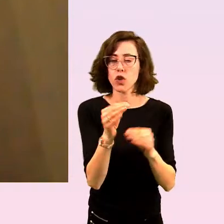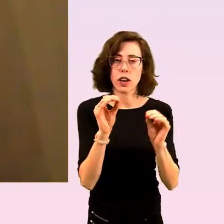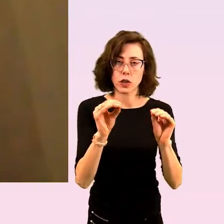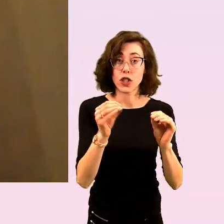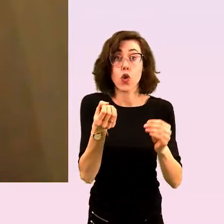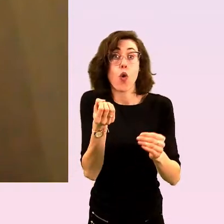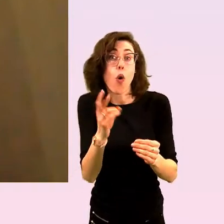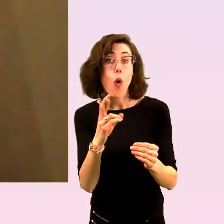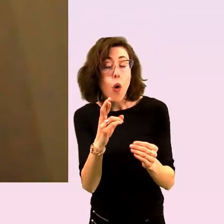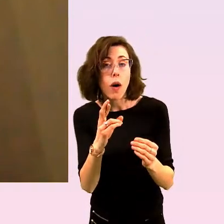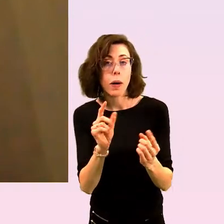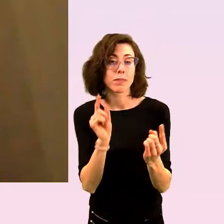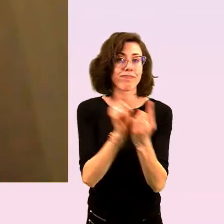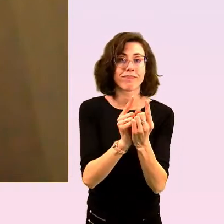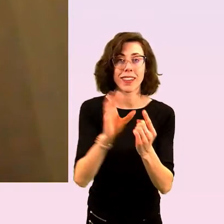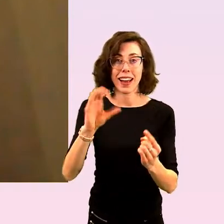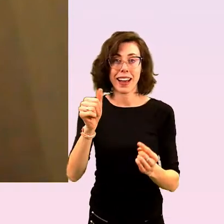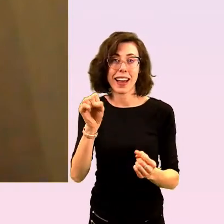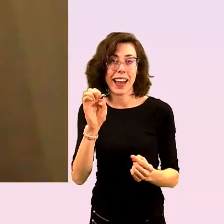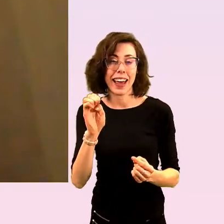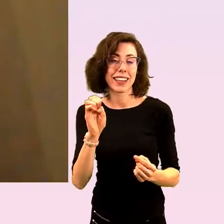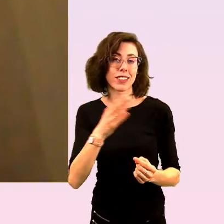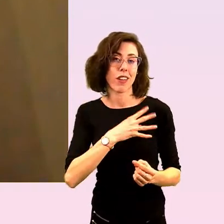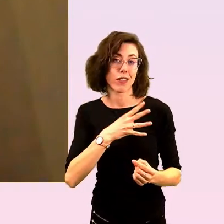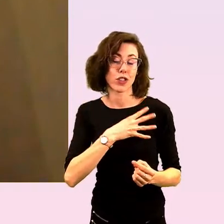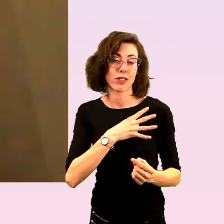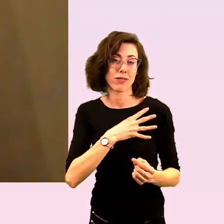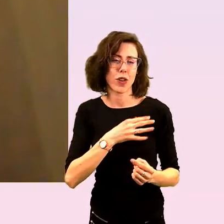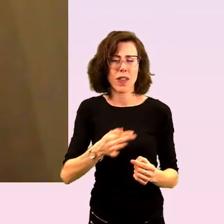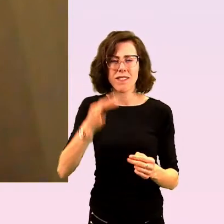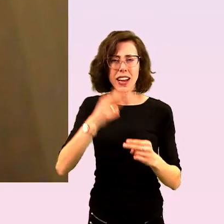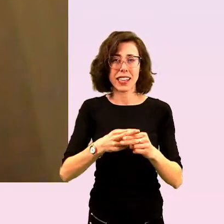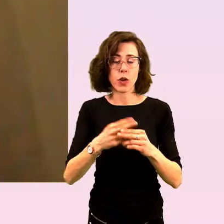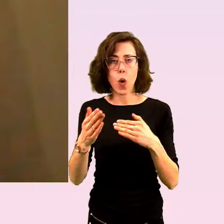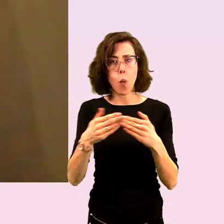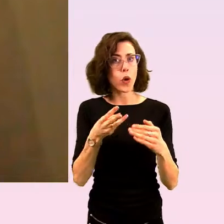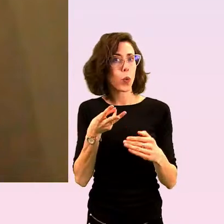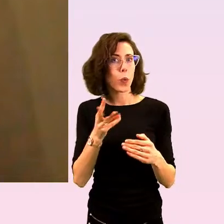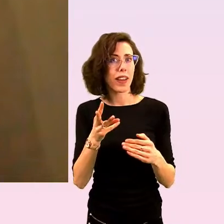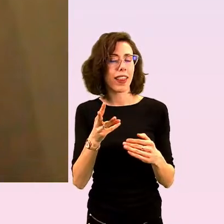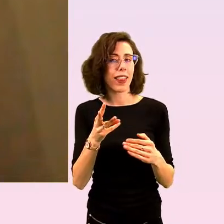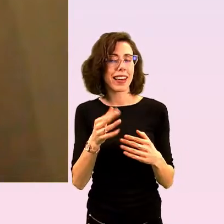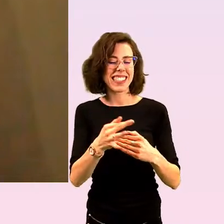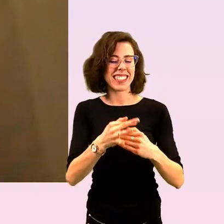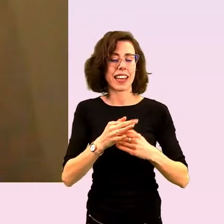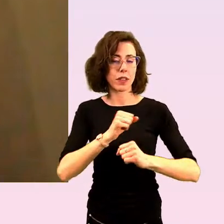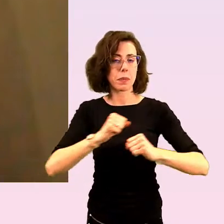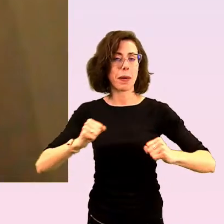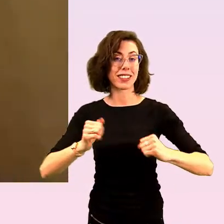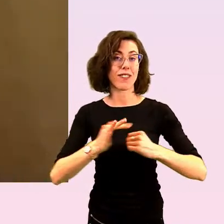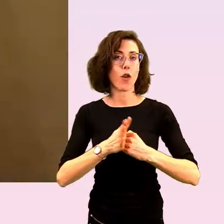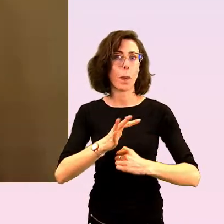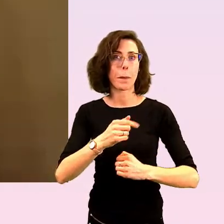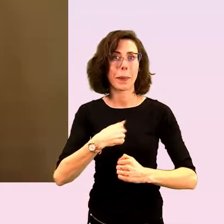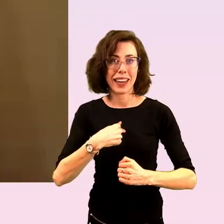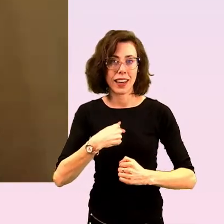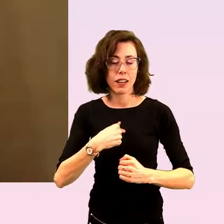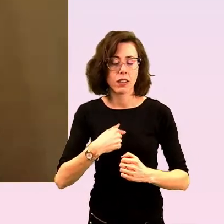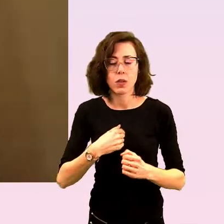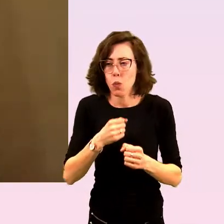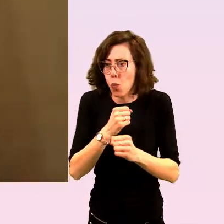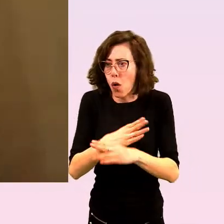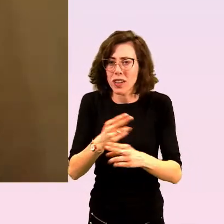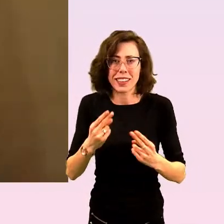officer to try to find out, well, what is actually going to be a safe place for me to work? Because we all need a safe place to